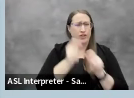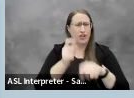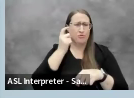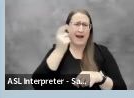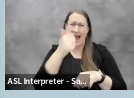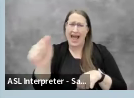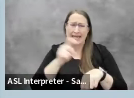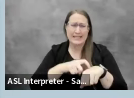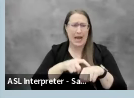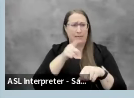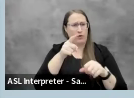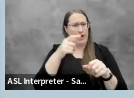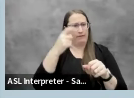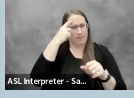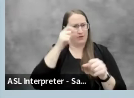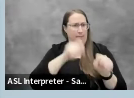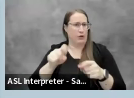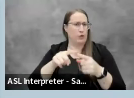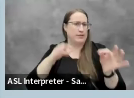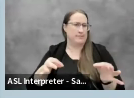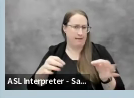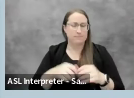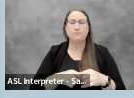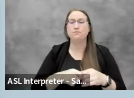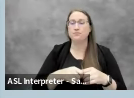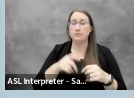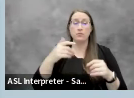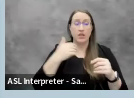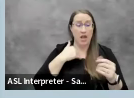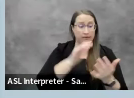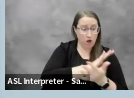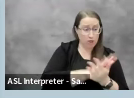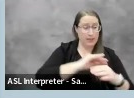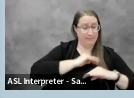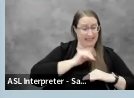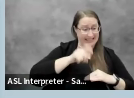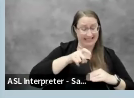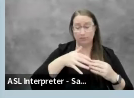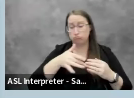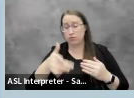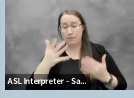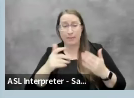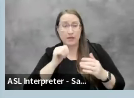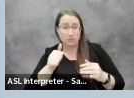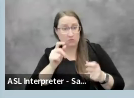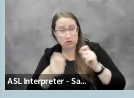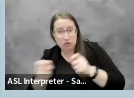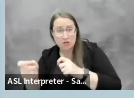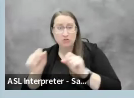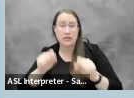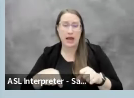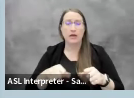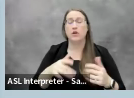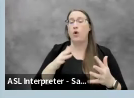legal capacity. So you have your documents, they meet your needs now into the near future, but just know that if there's a change in